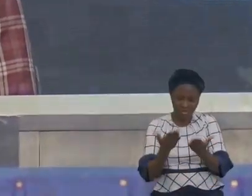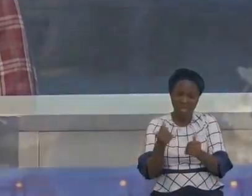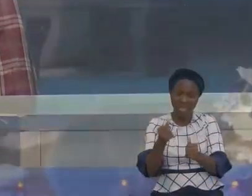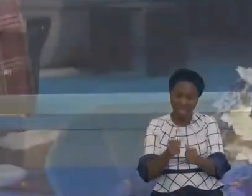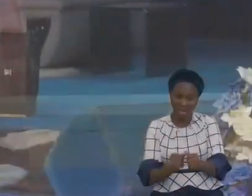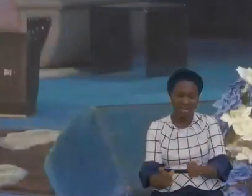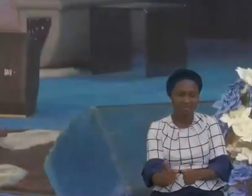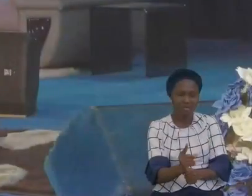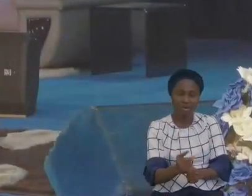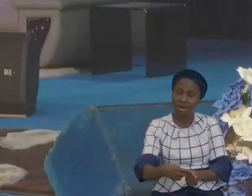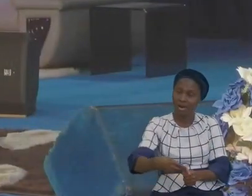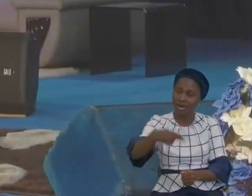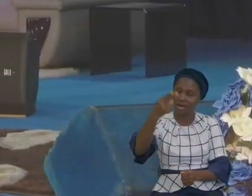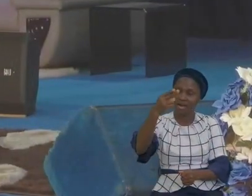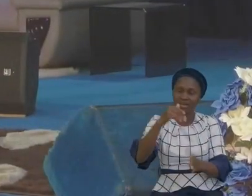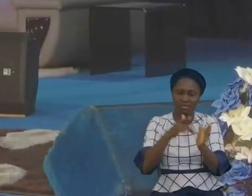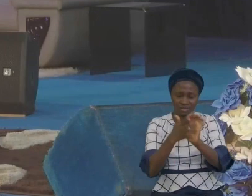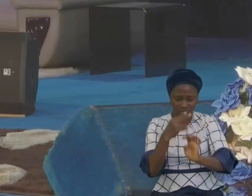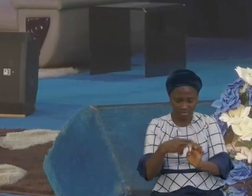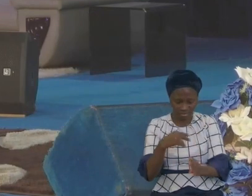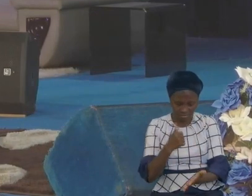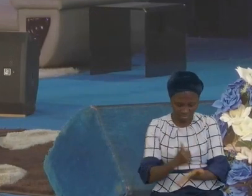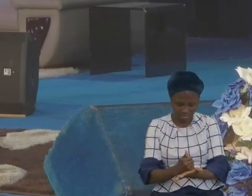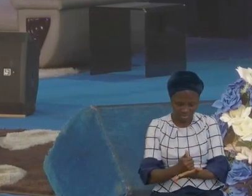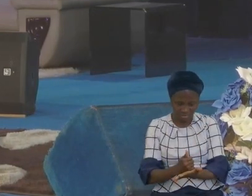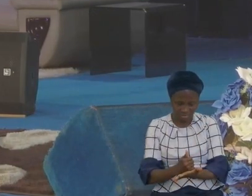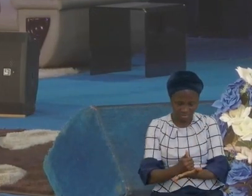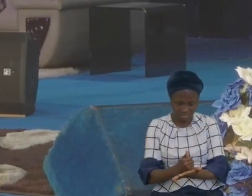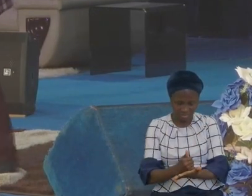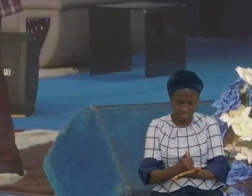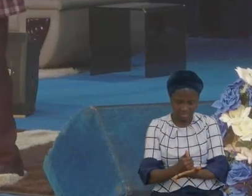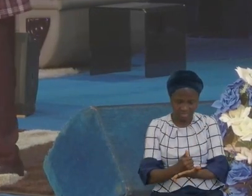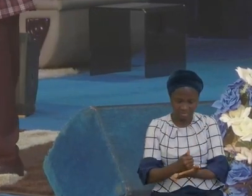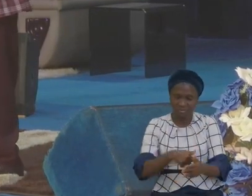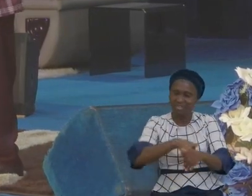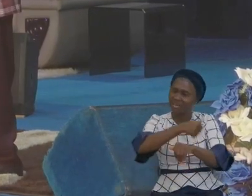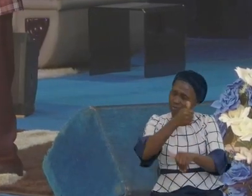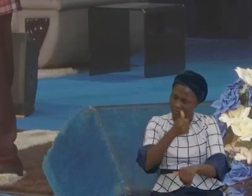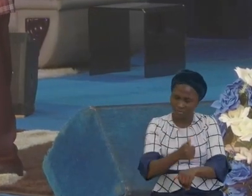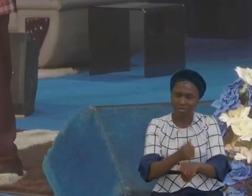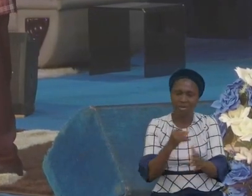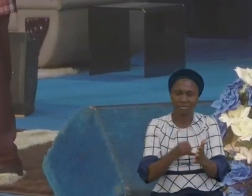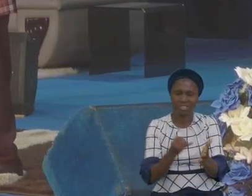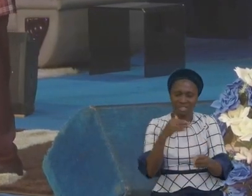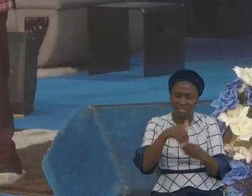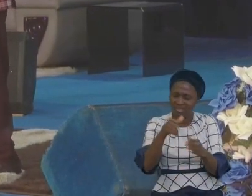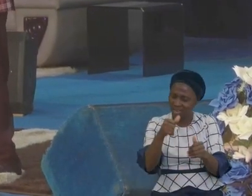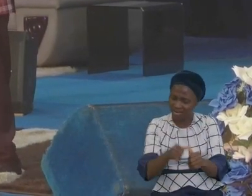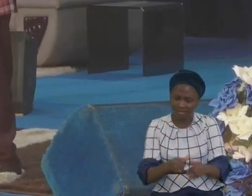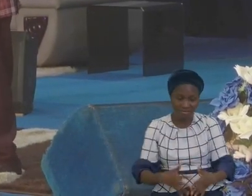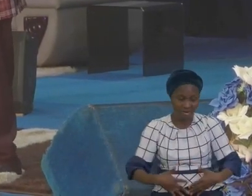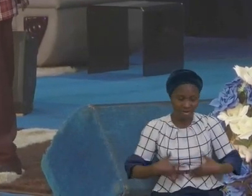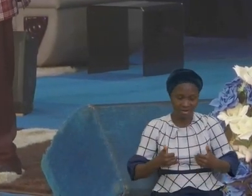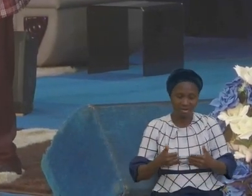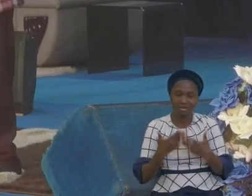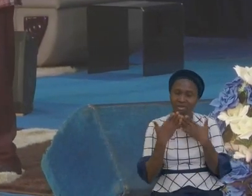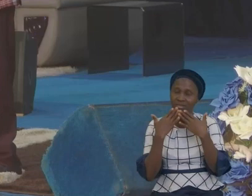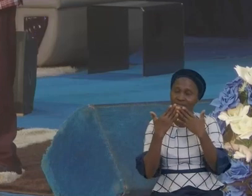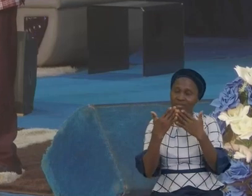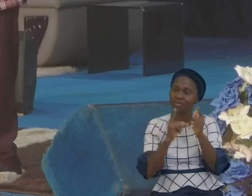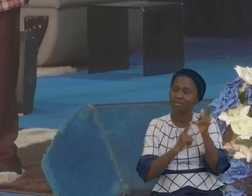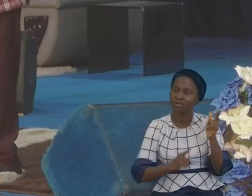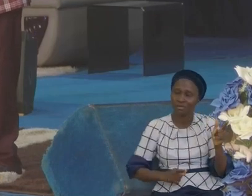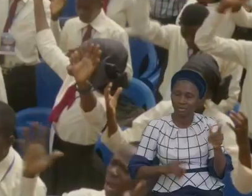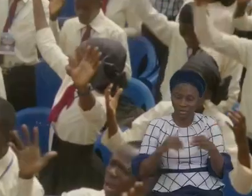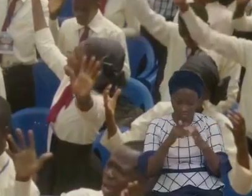Confirm it in every life. Thank you, Lord. In Jesus' name we pray.